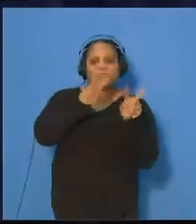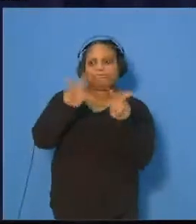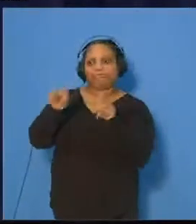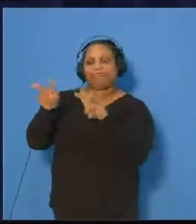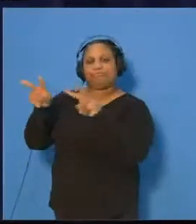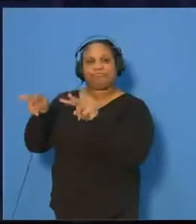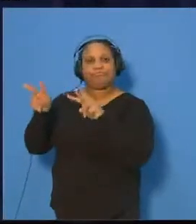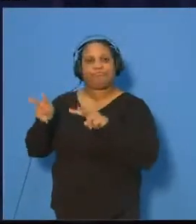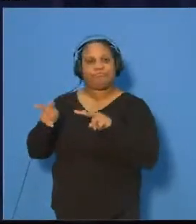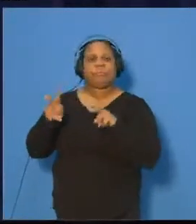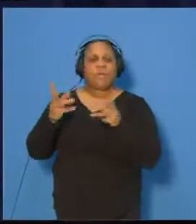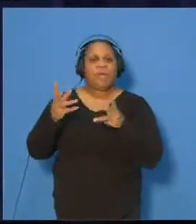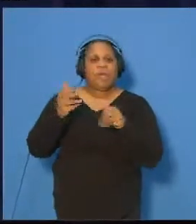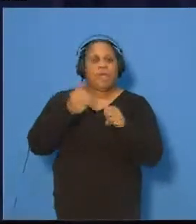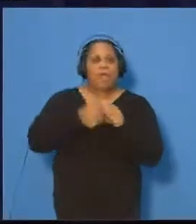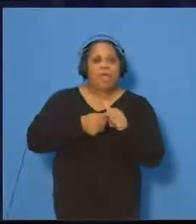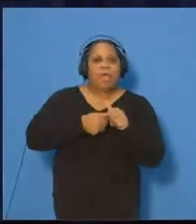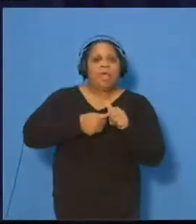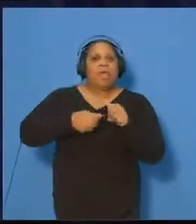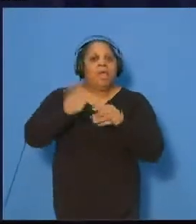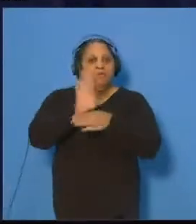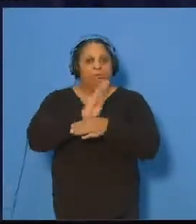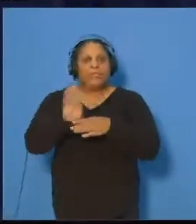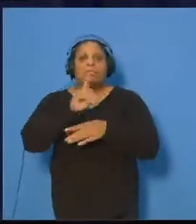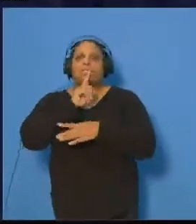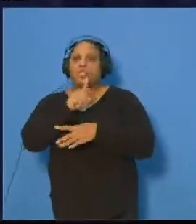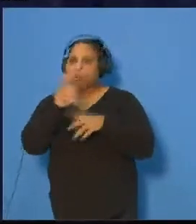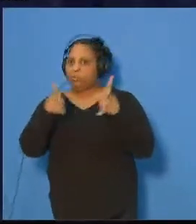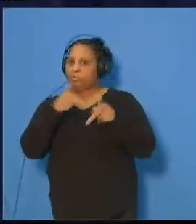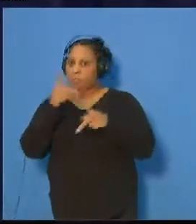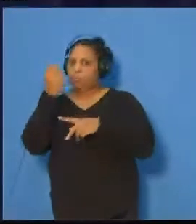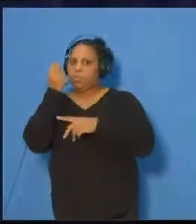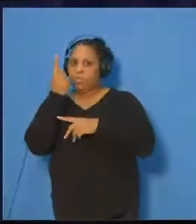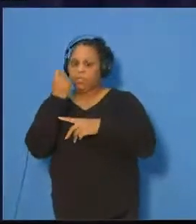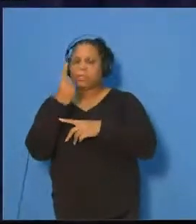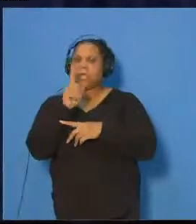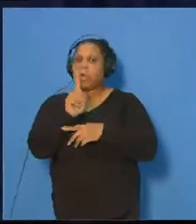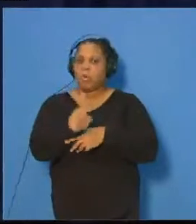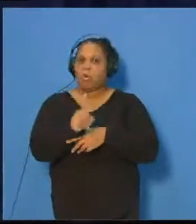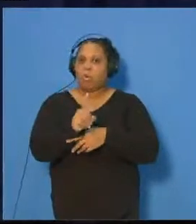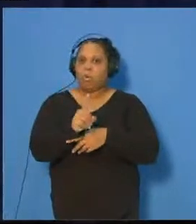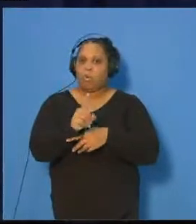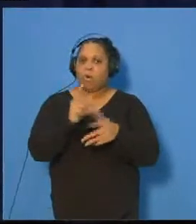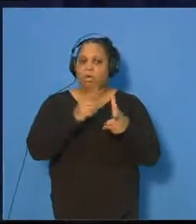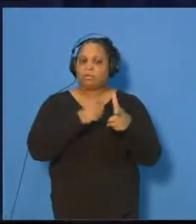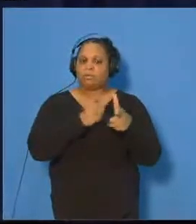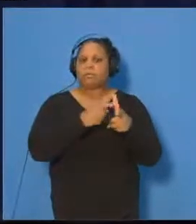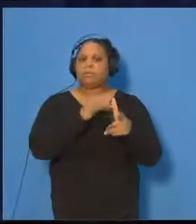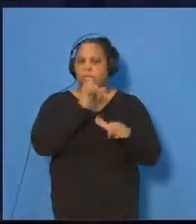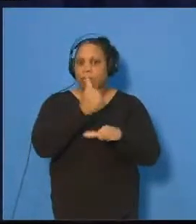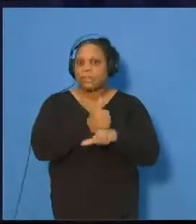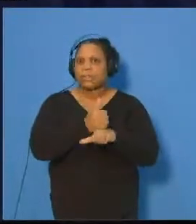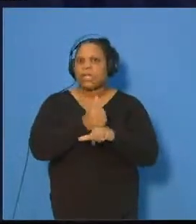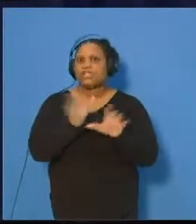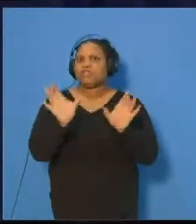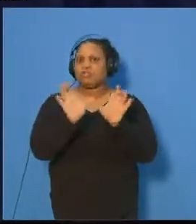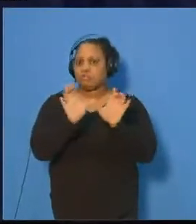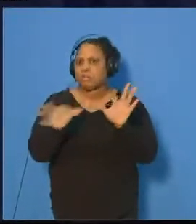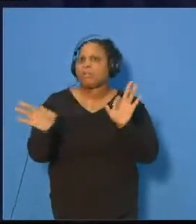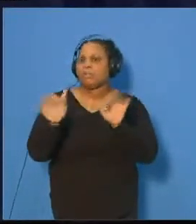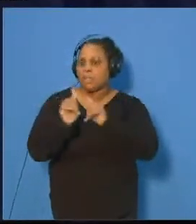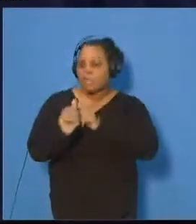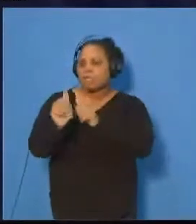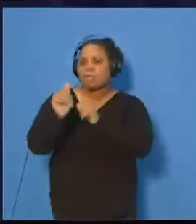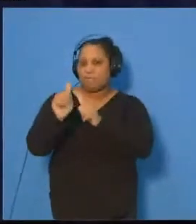every element, we are making sure that people understand that, number one, we have some provisions that have been put in place, and it's critical that they follow them.